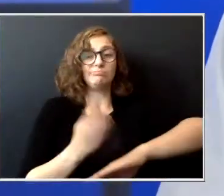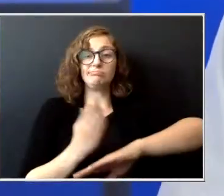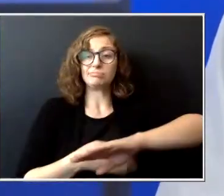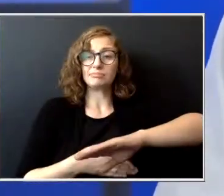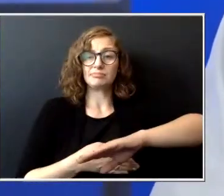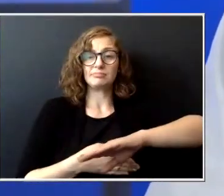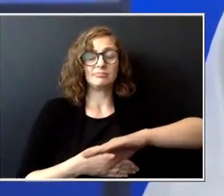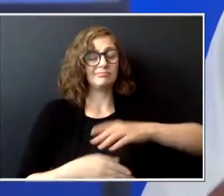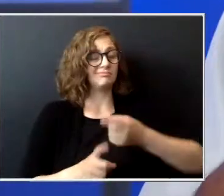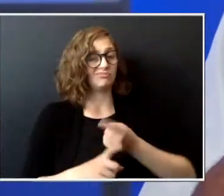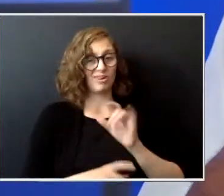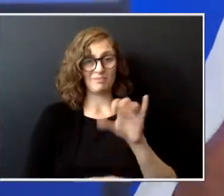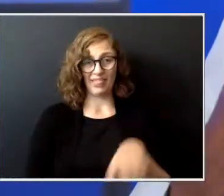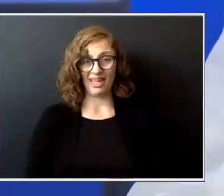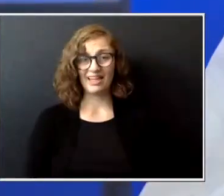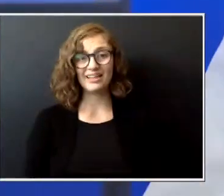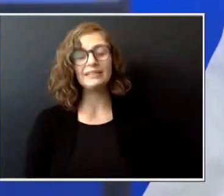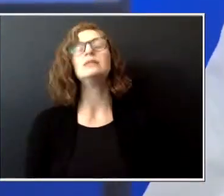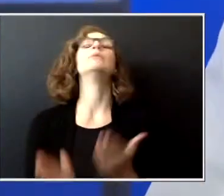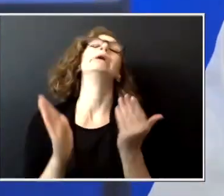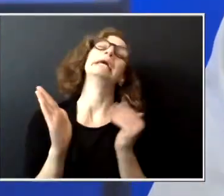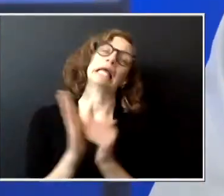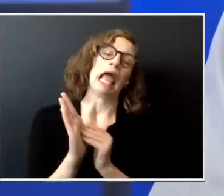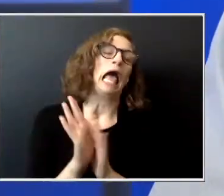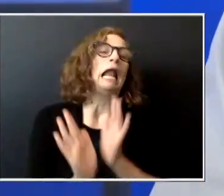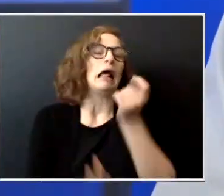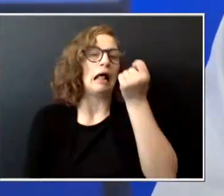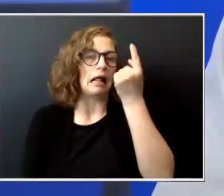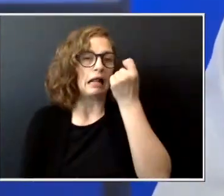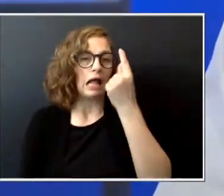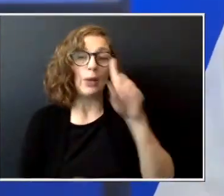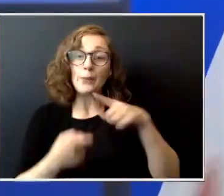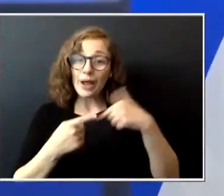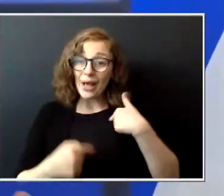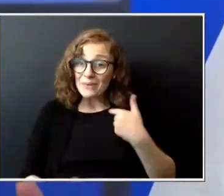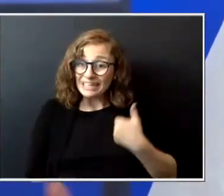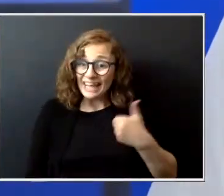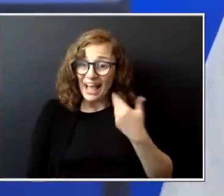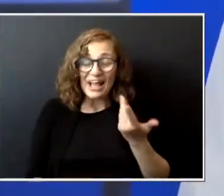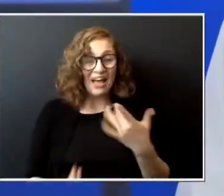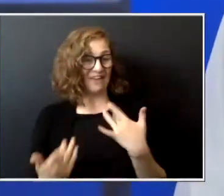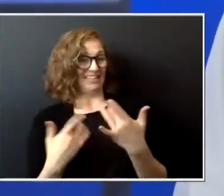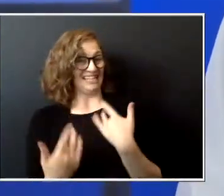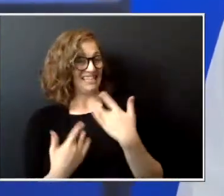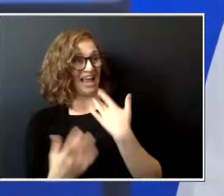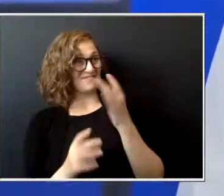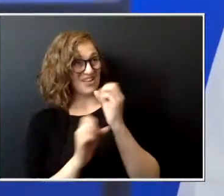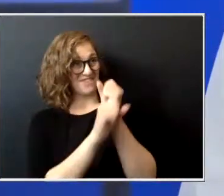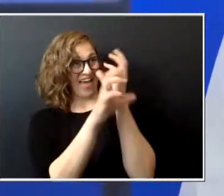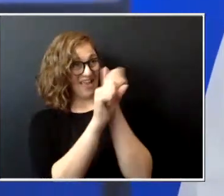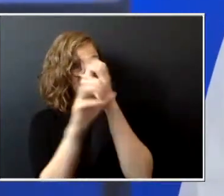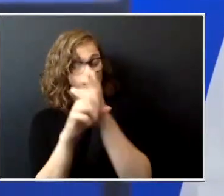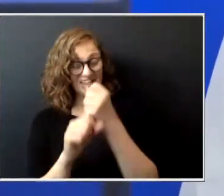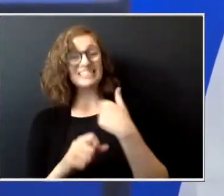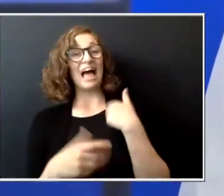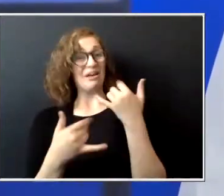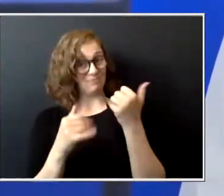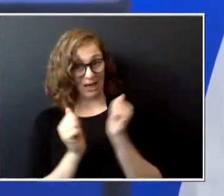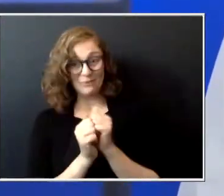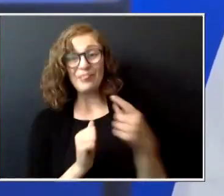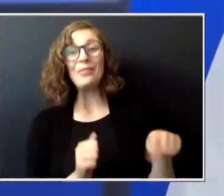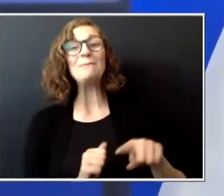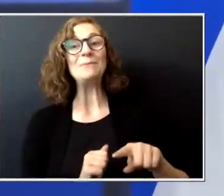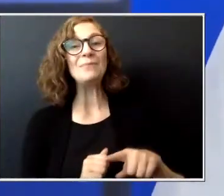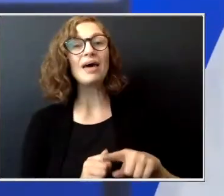I know that as a child, I was excited about fireworks. I've done it. Yeah. I will never allow my child to do